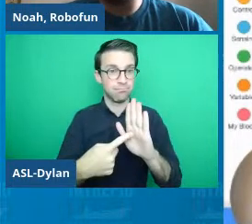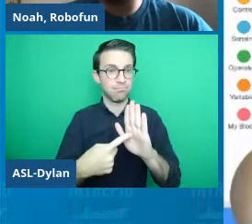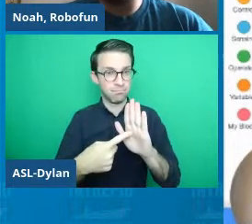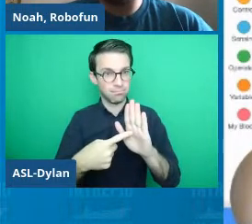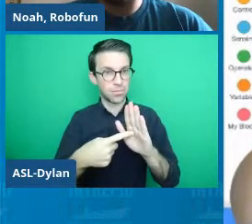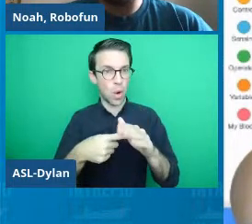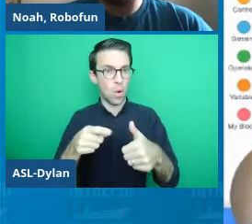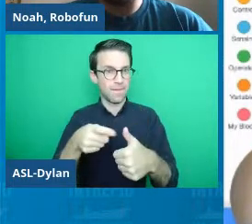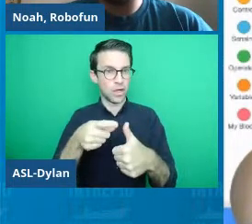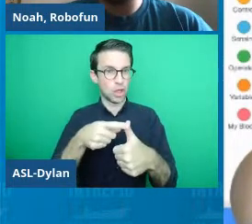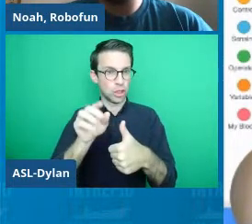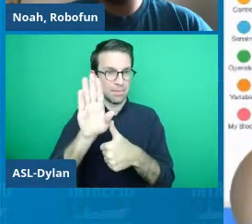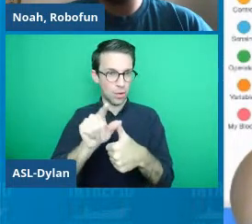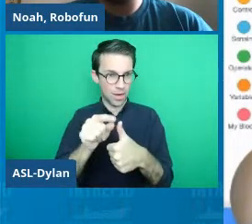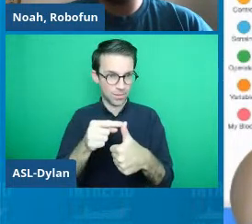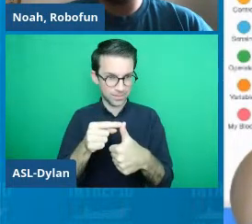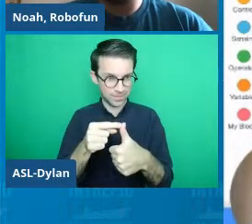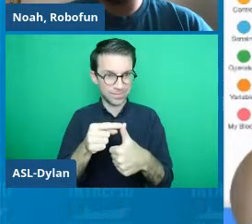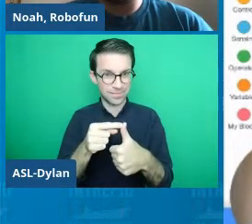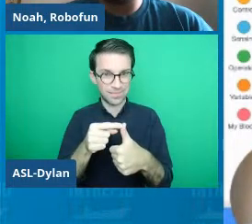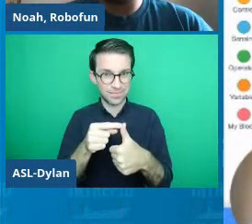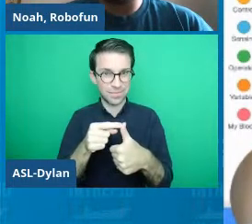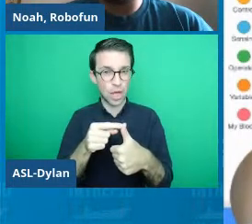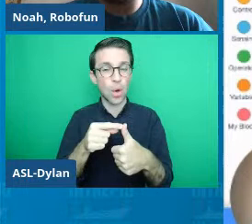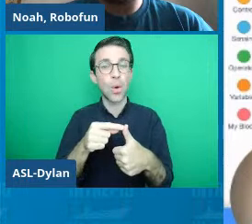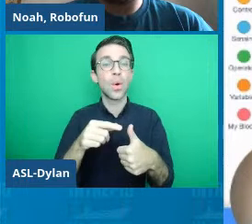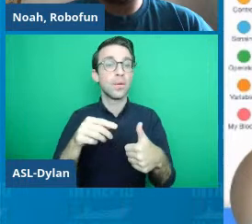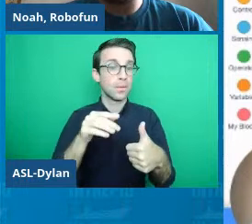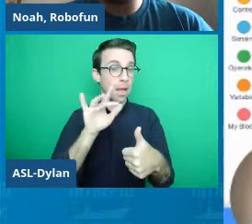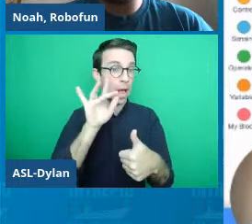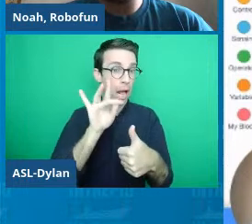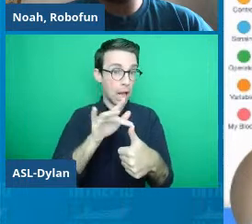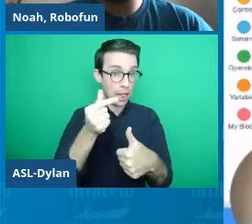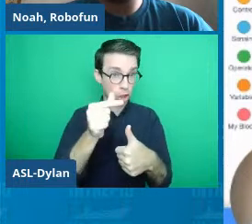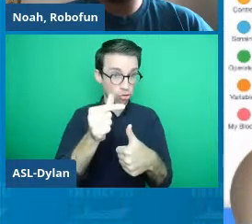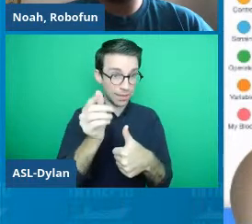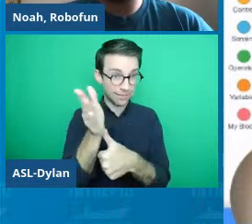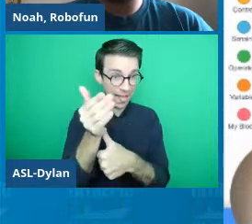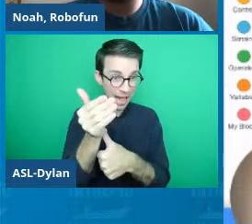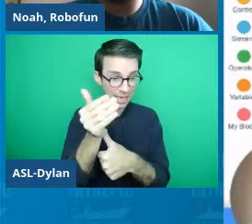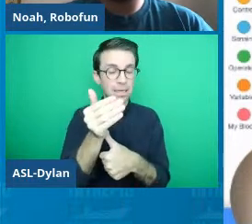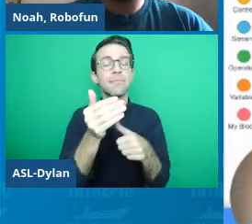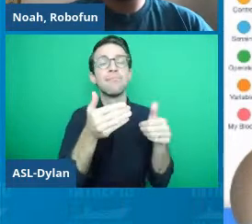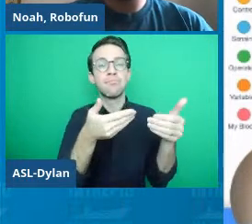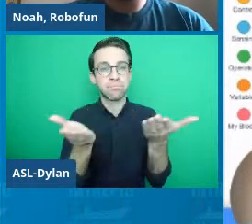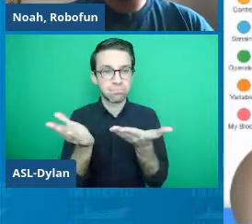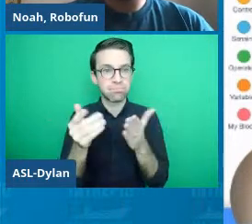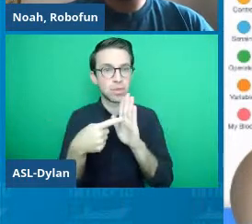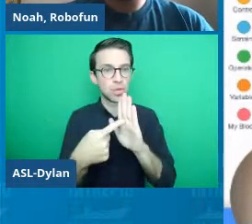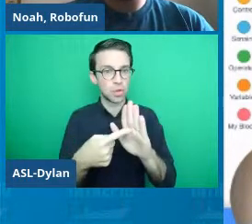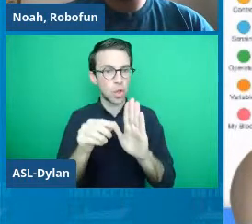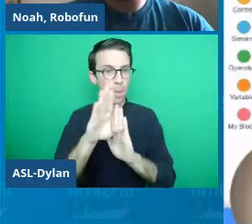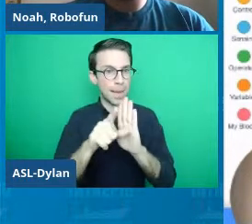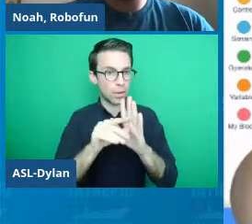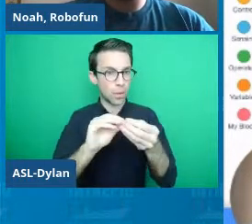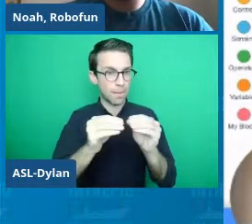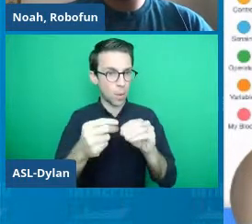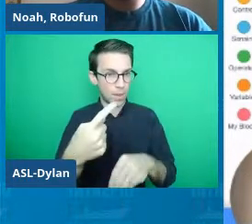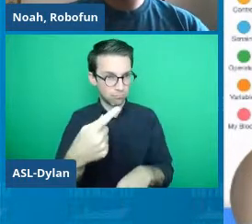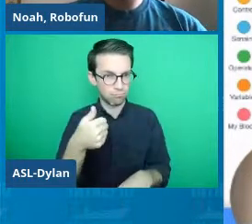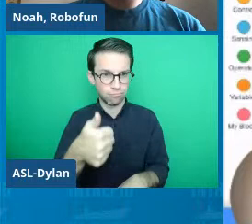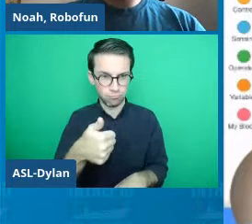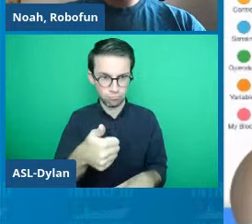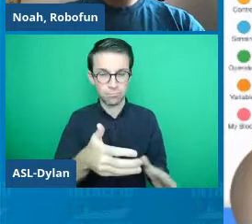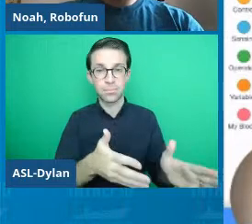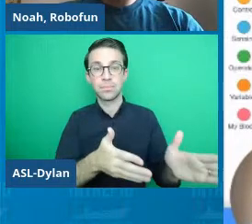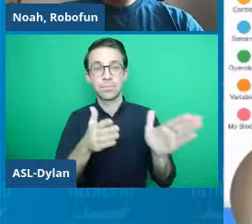here. So when green flag's clicked, switch to backdrop 1. Right, so I've got that set. Now I want to give my main